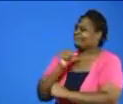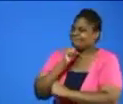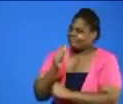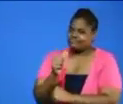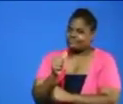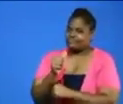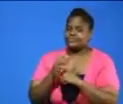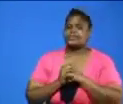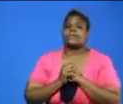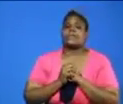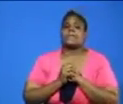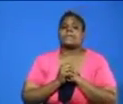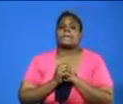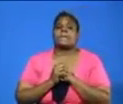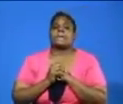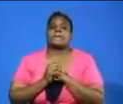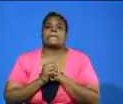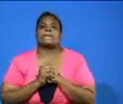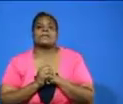I'm going to run from that.